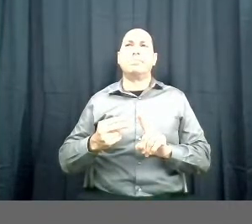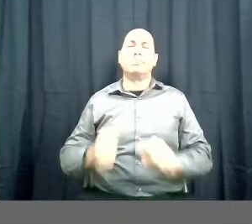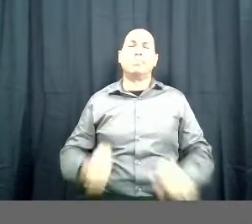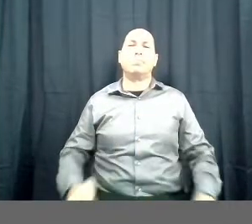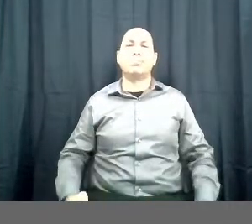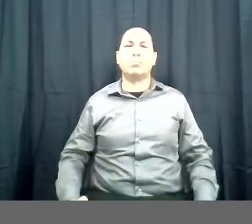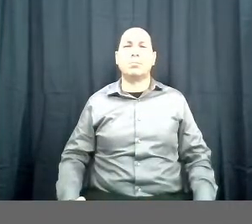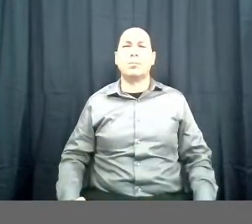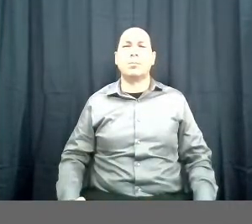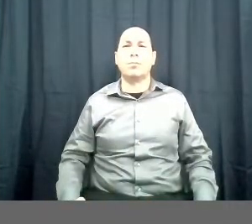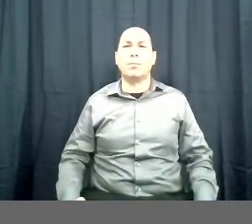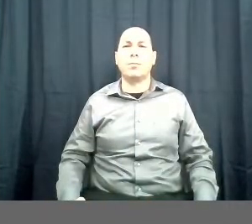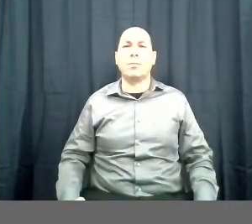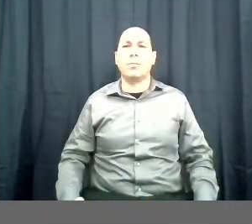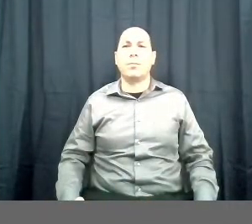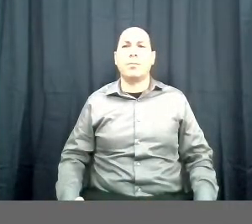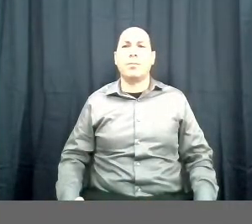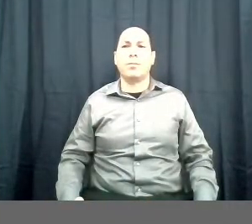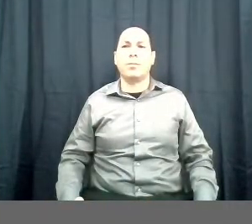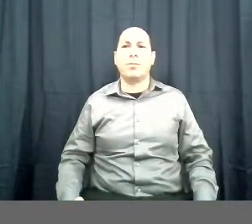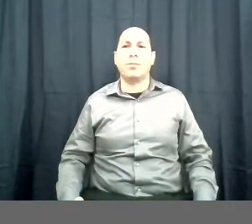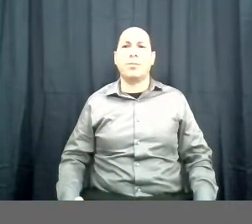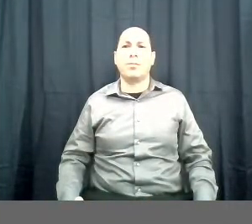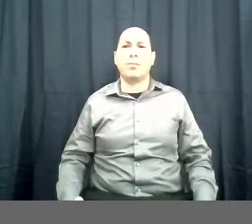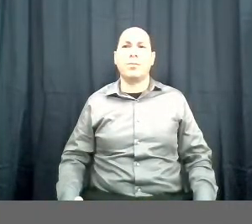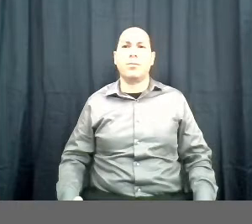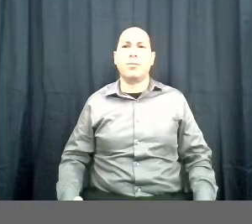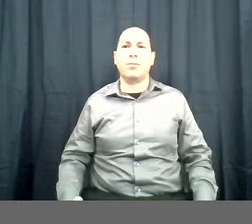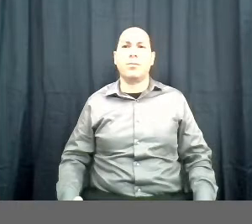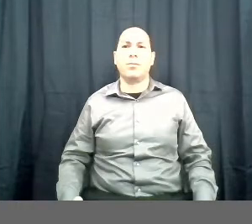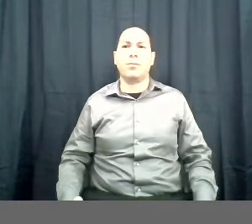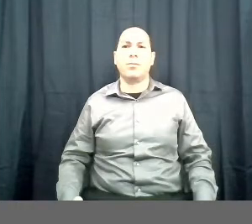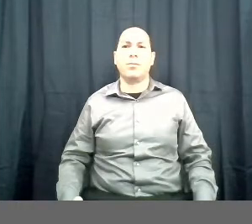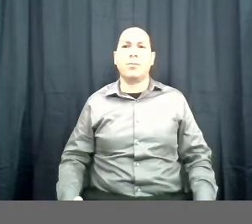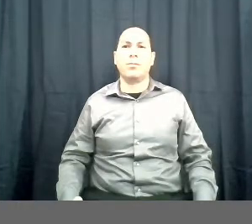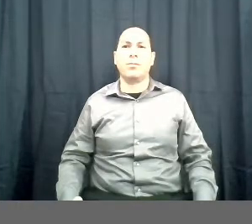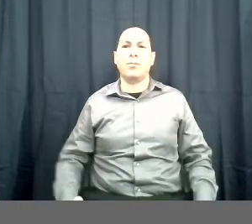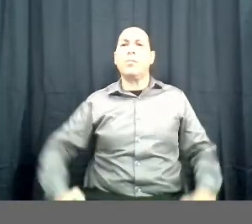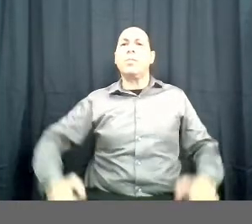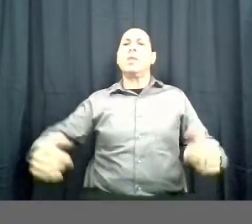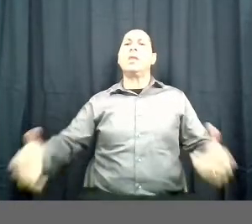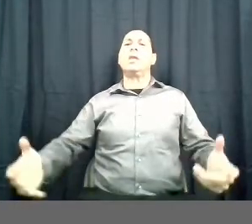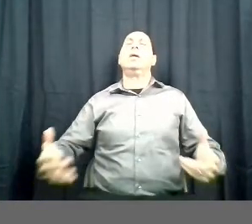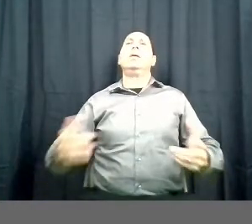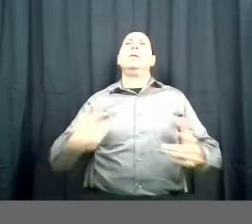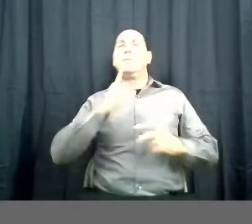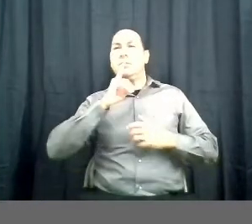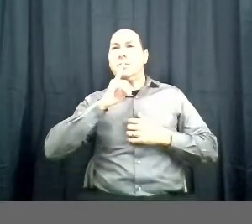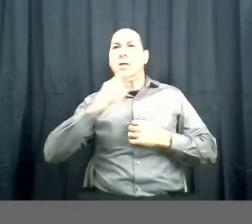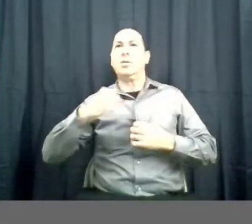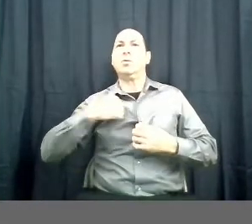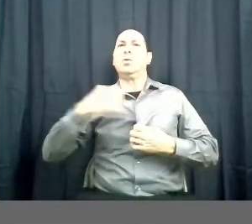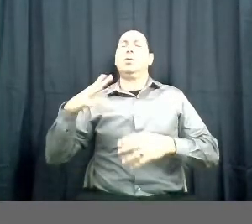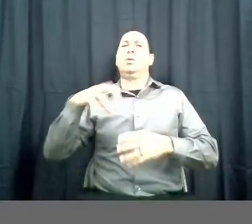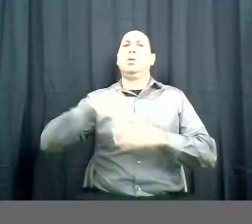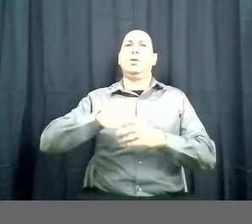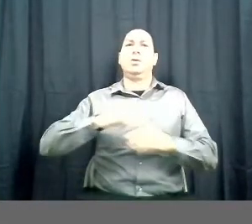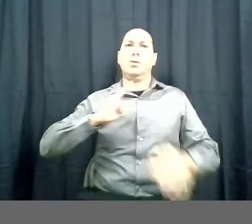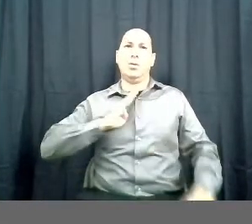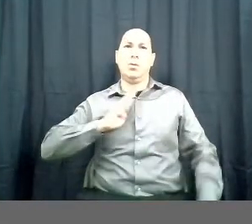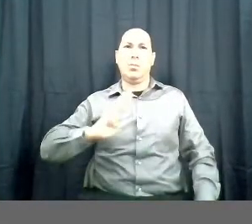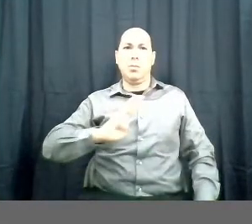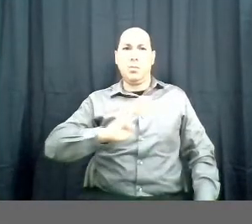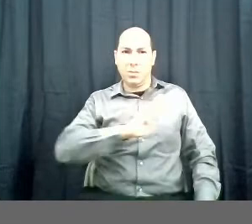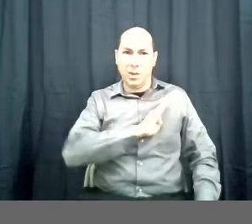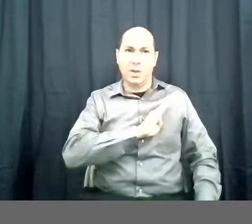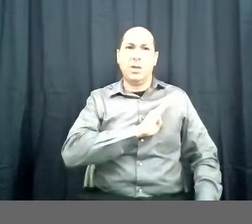What's the practical ability that I, as a board member, have to help define and determine